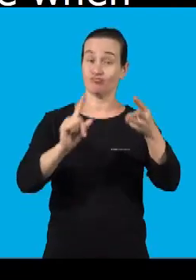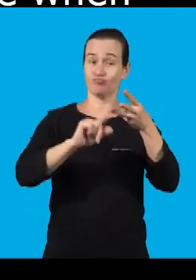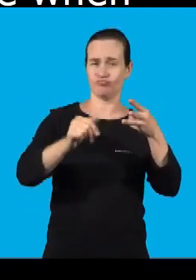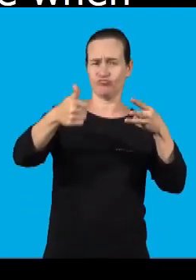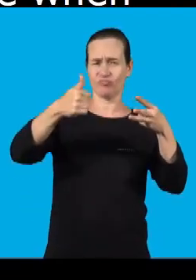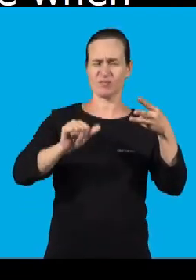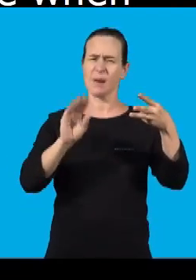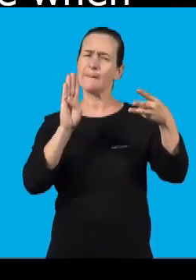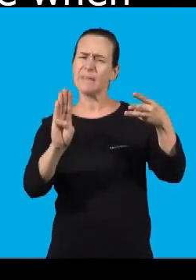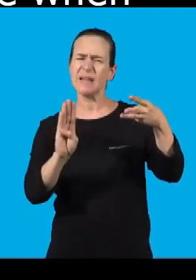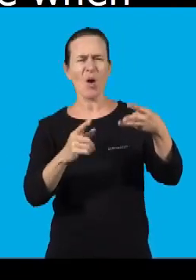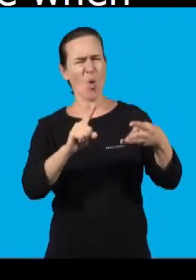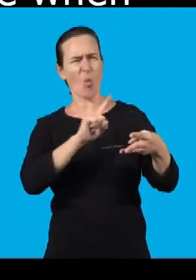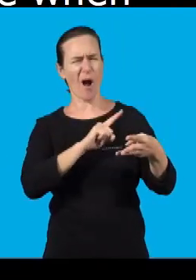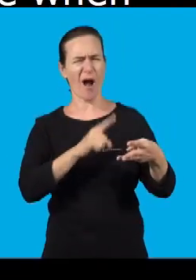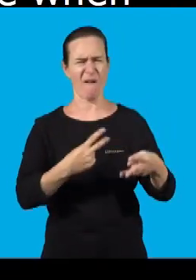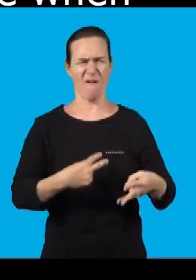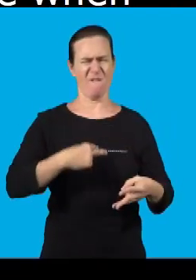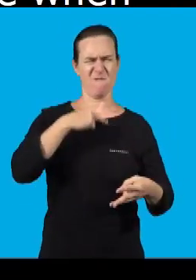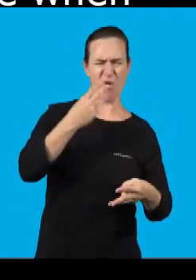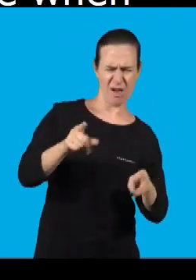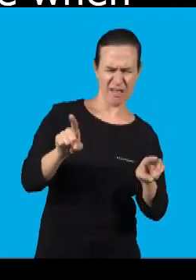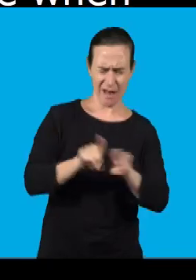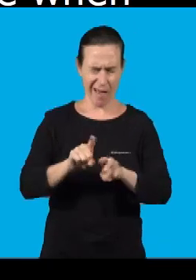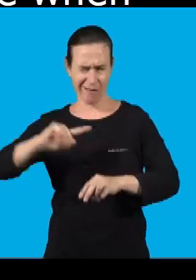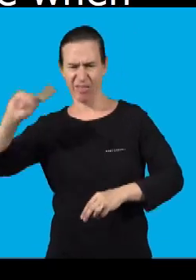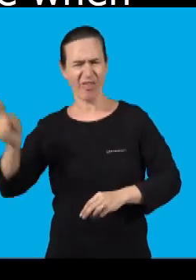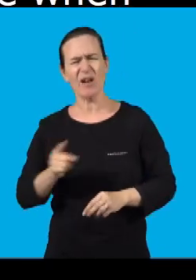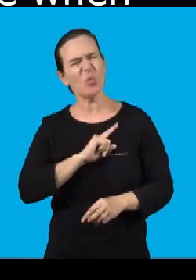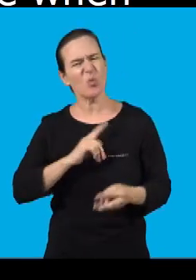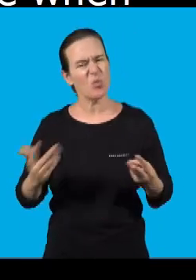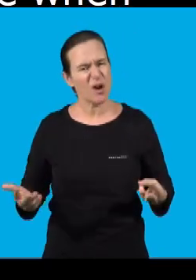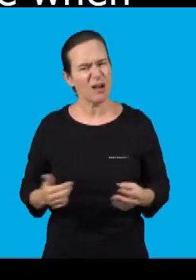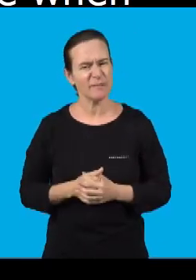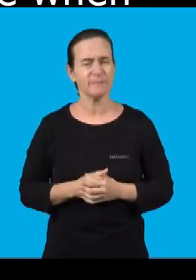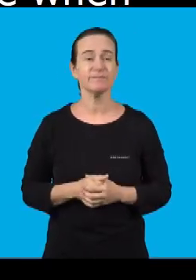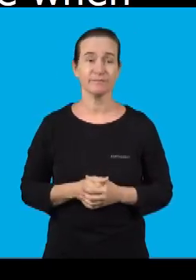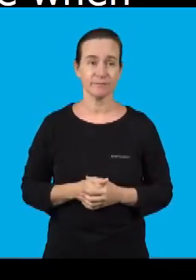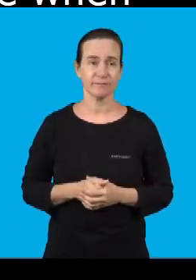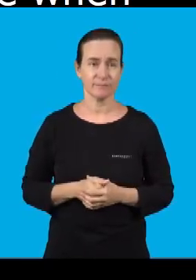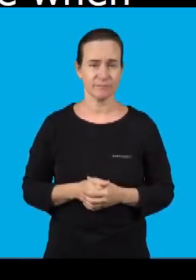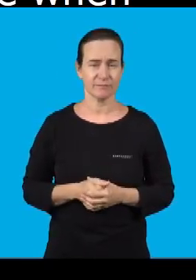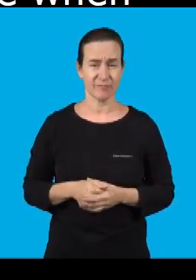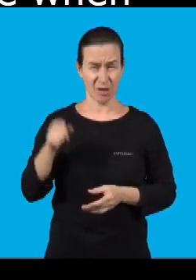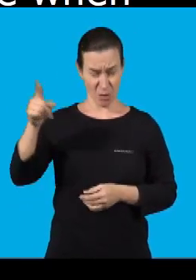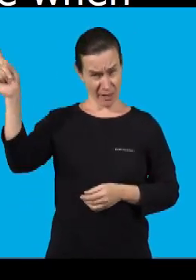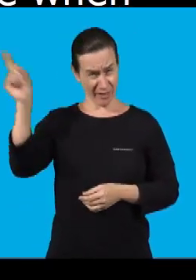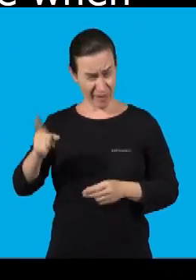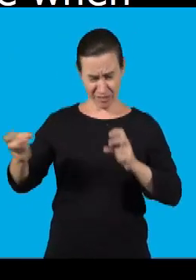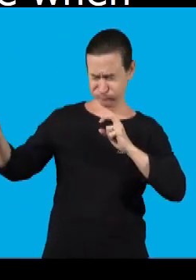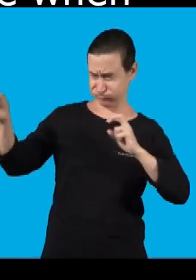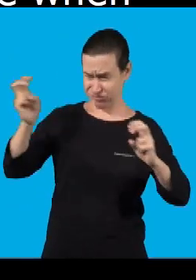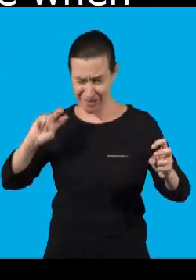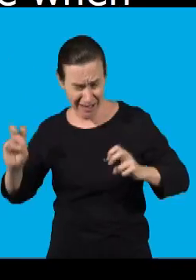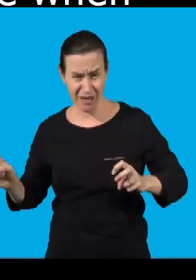case, why is his voice growling? Why is it sounding like thunder? All right, so let's look at it. Thunder is loud and